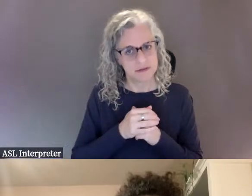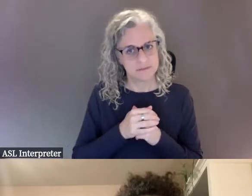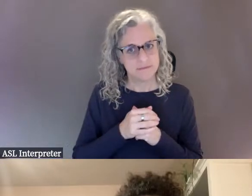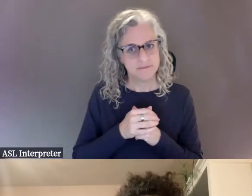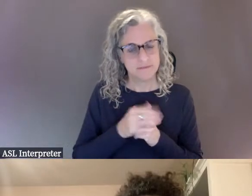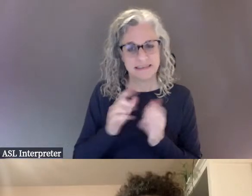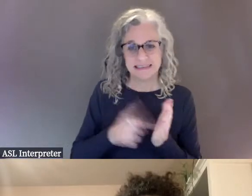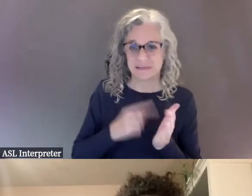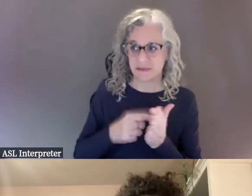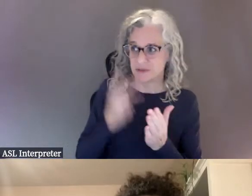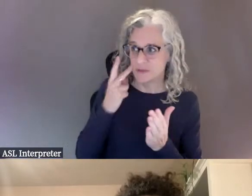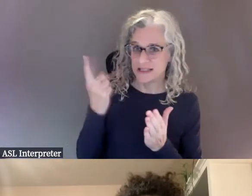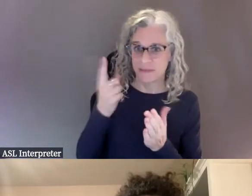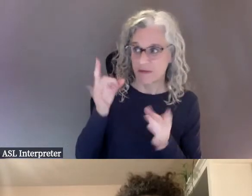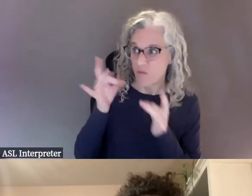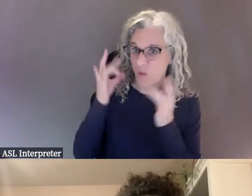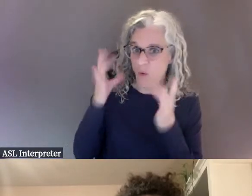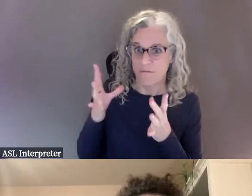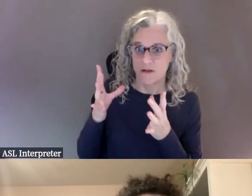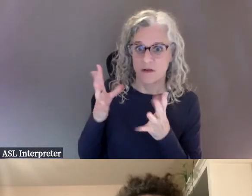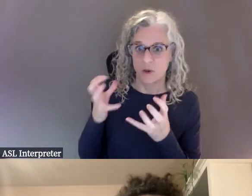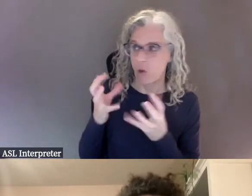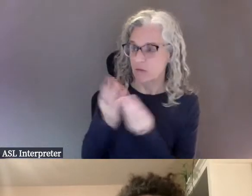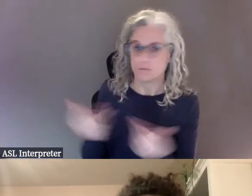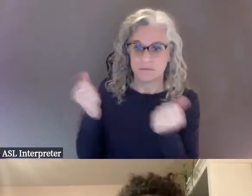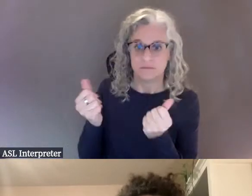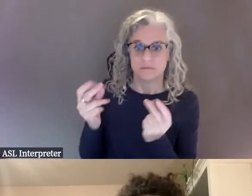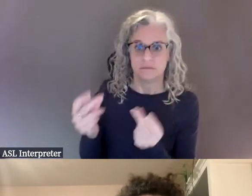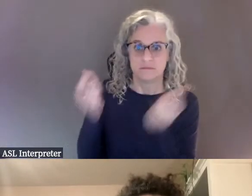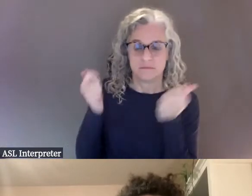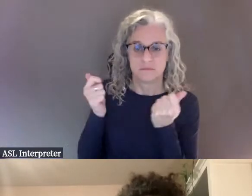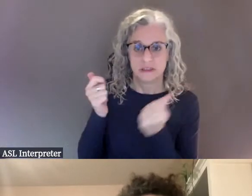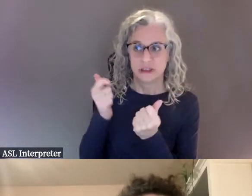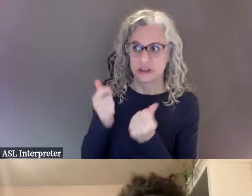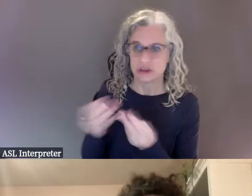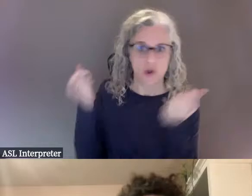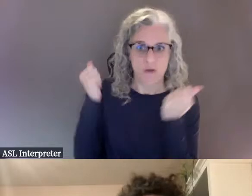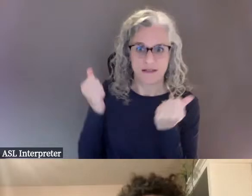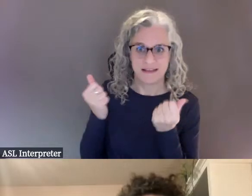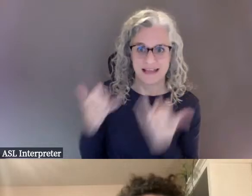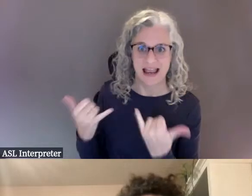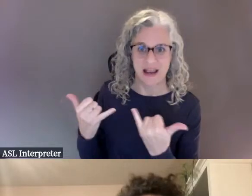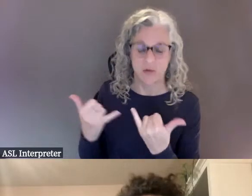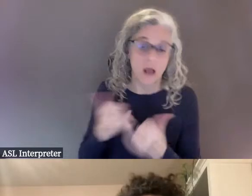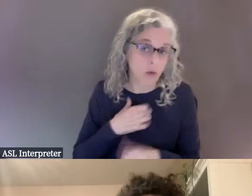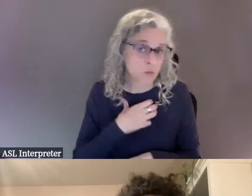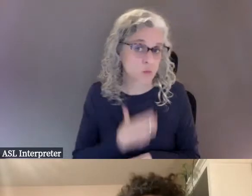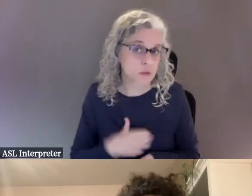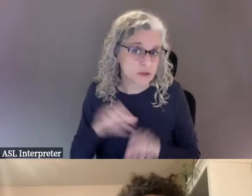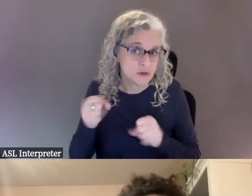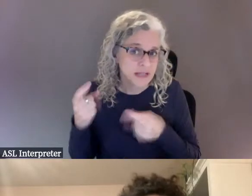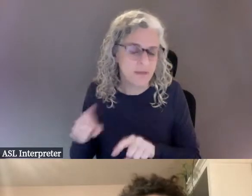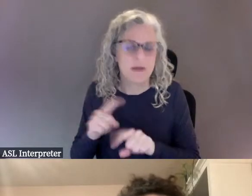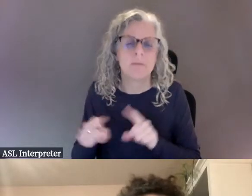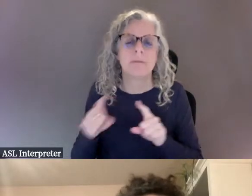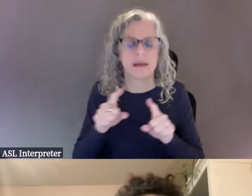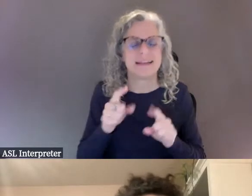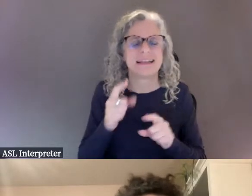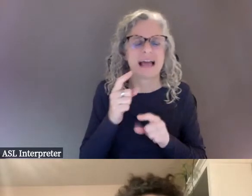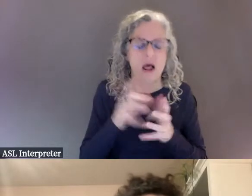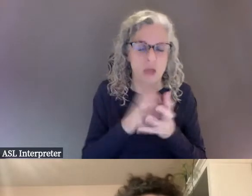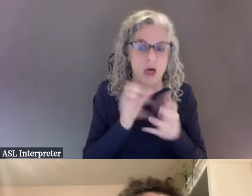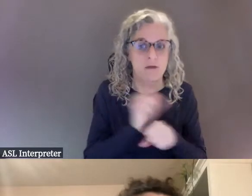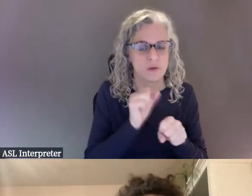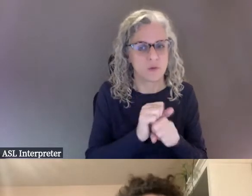awful things happening, we want something really big to happen really fast. And that should be happening too, but also there's things that take a really long time, and